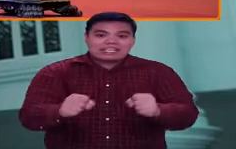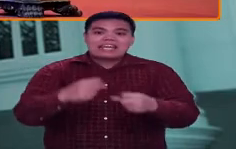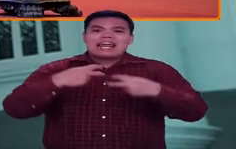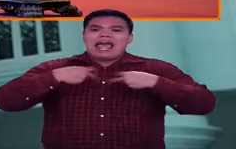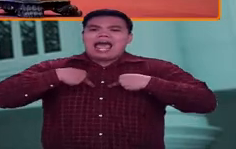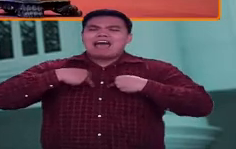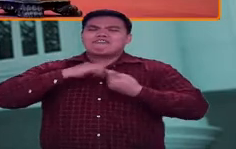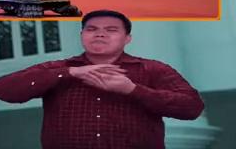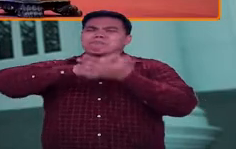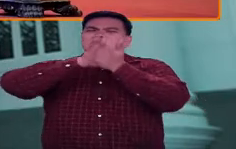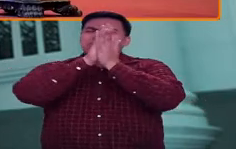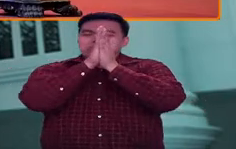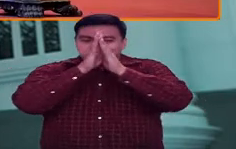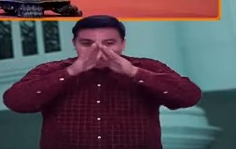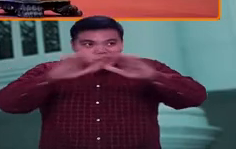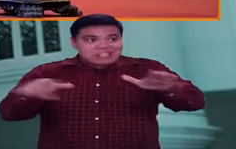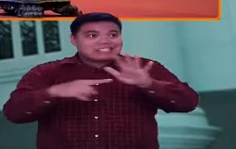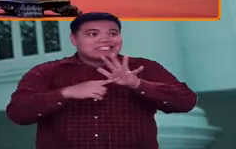find enlightenment.